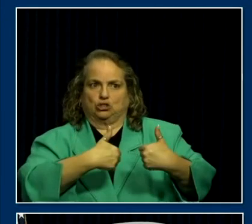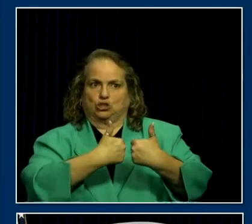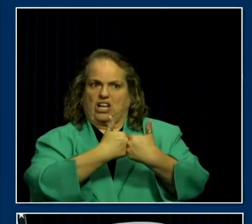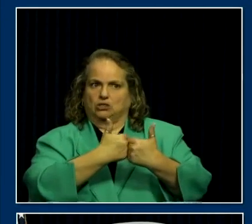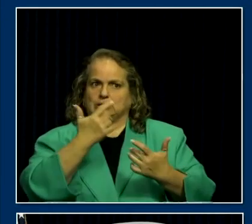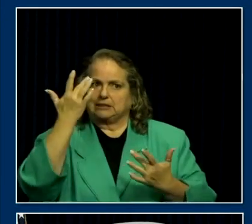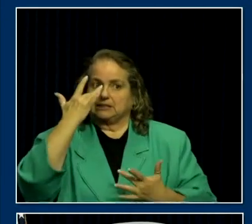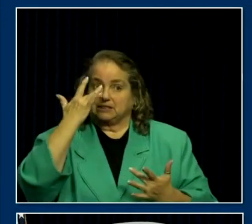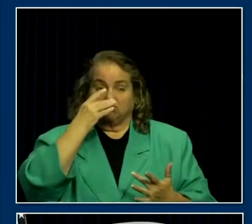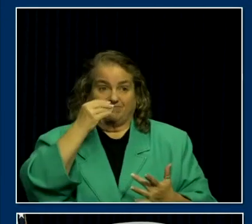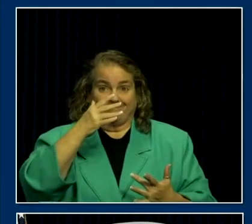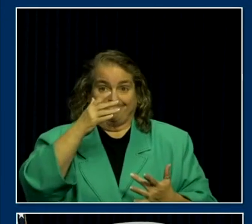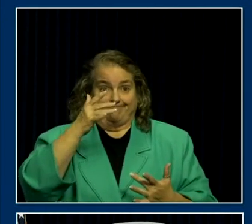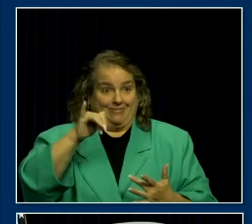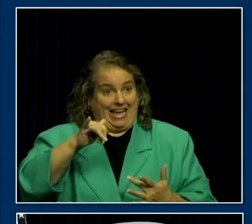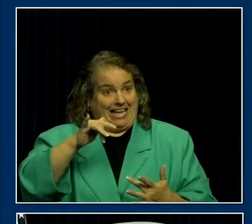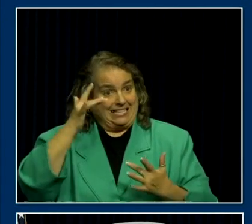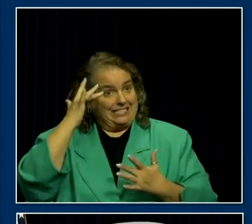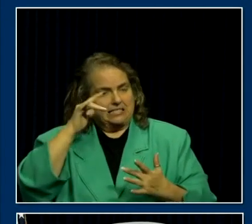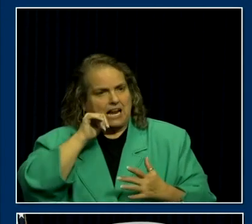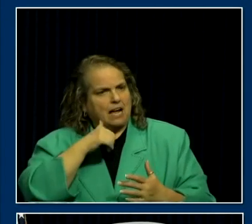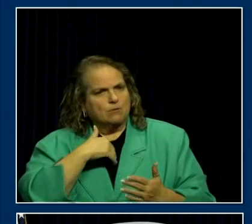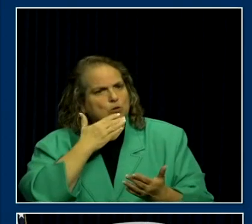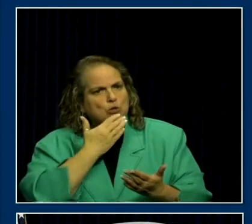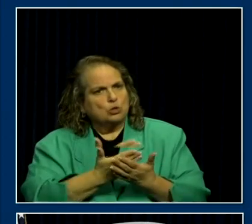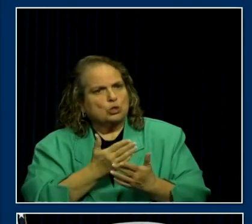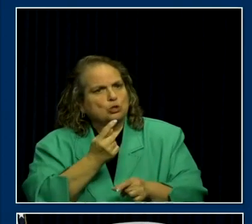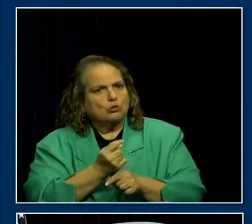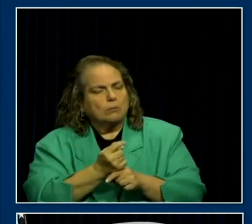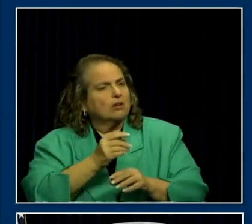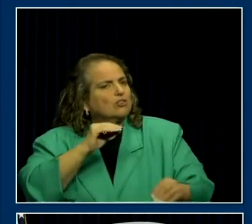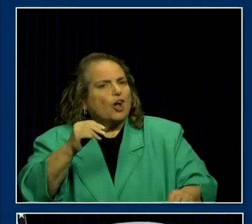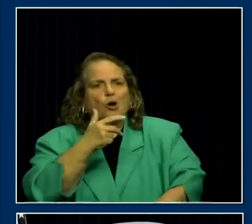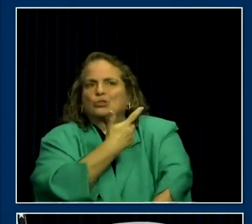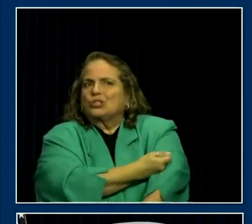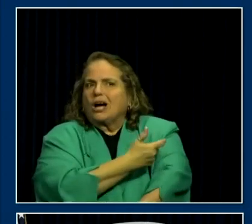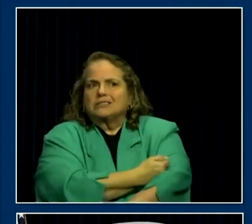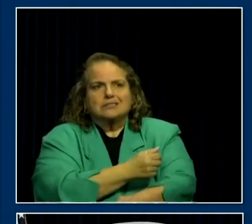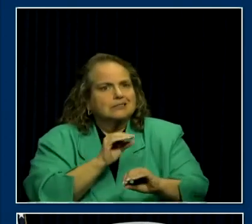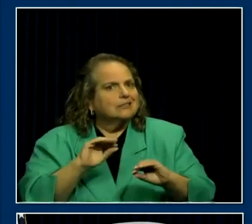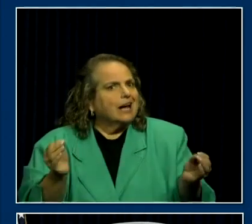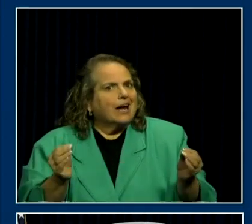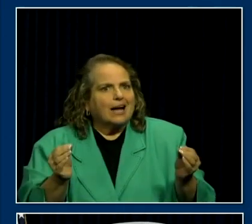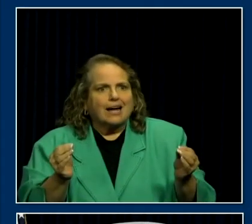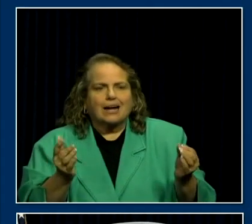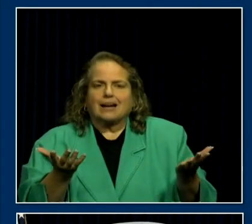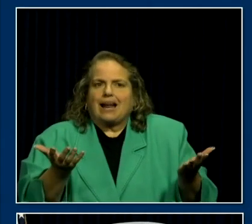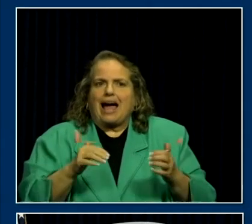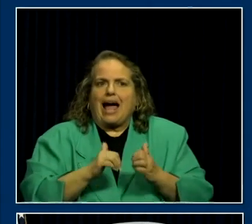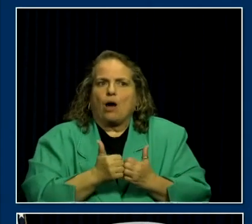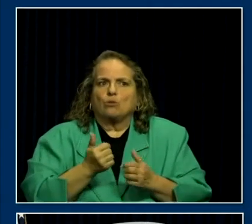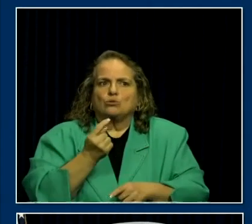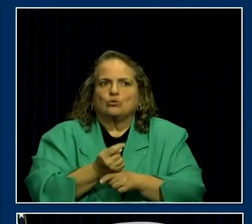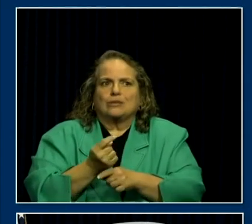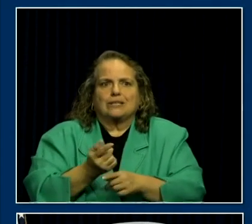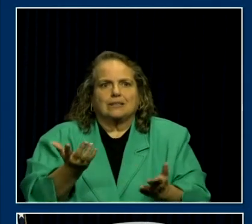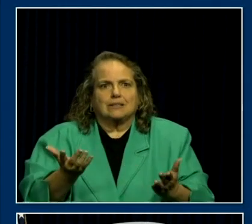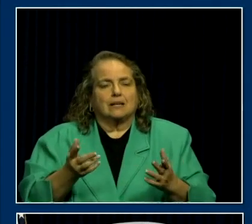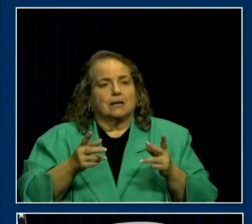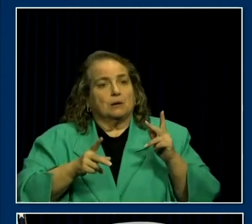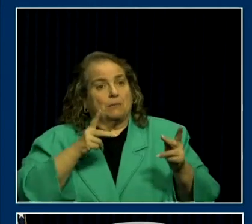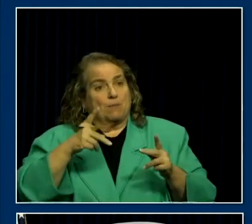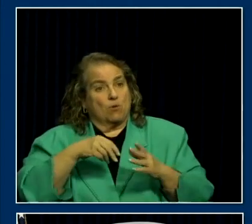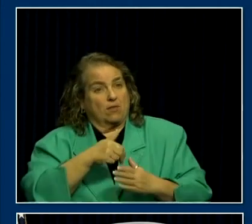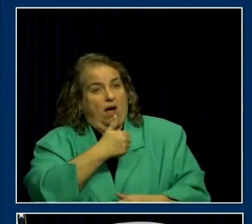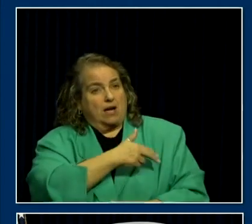not a good treatment for it yet, and we all know there's not a vaccine to prevent it yet. So when you see the folks in the hospital, what they're going to focus on